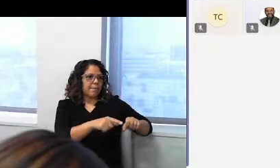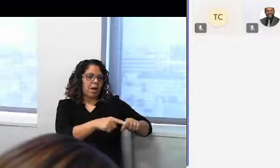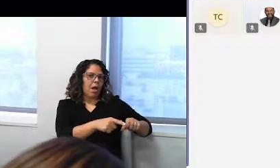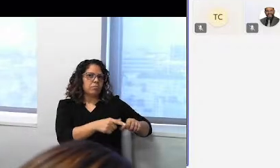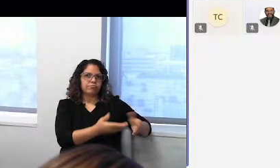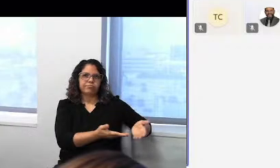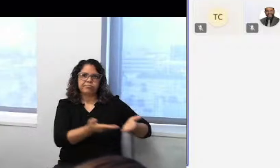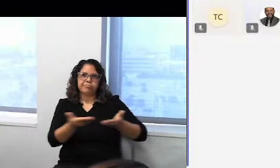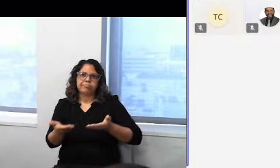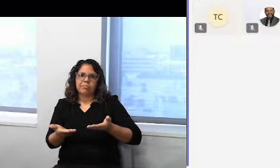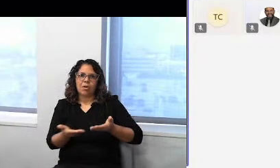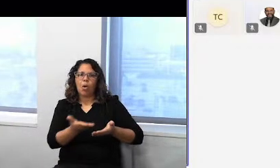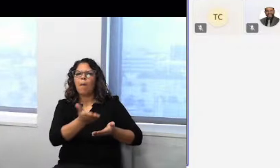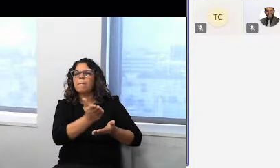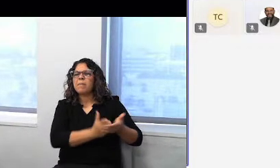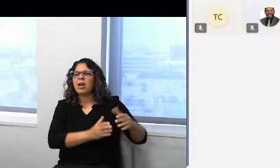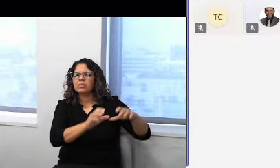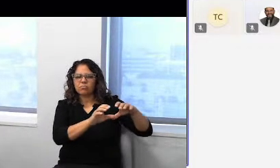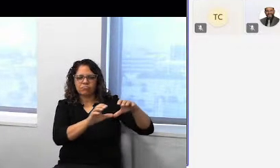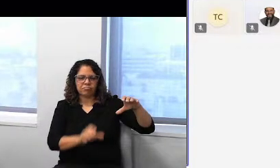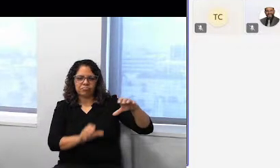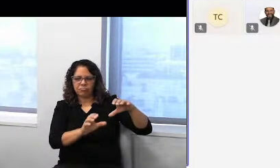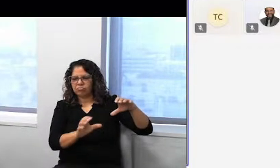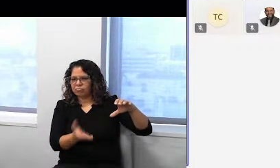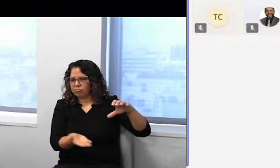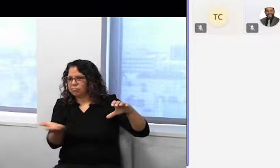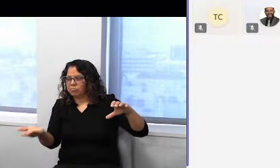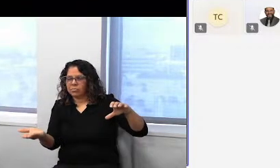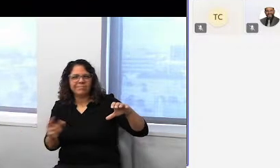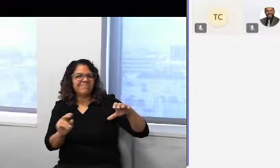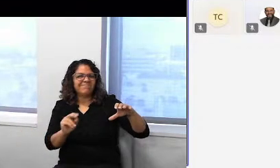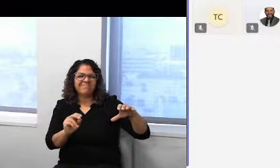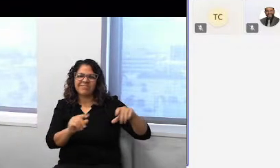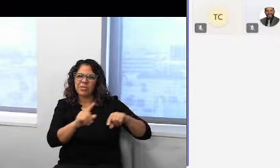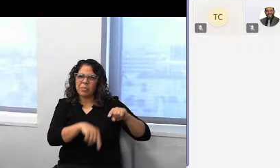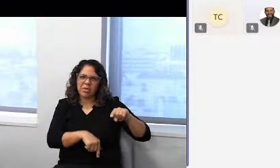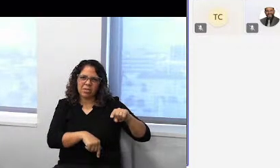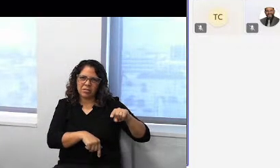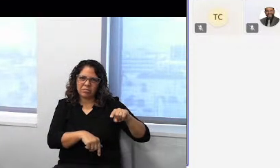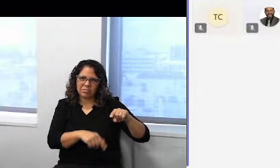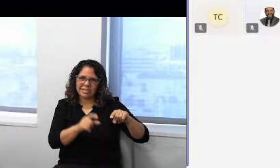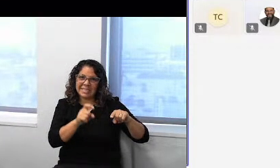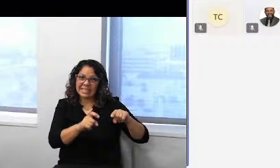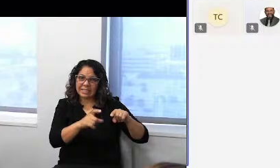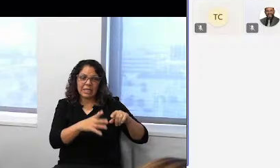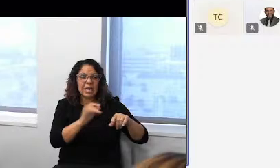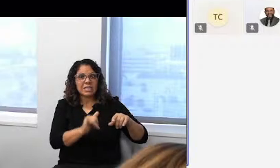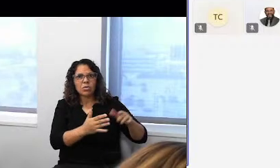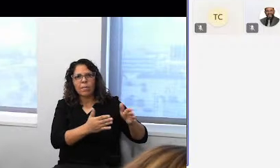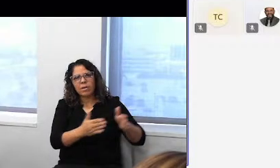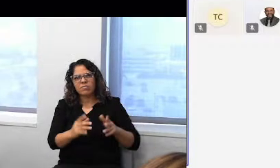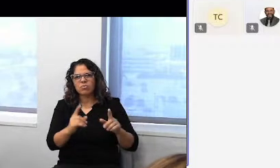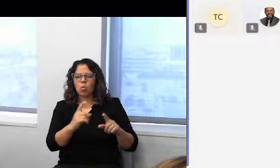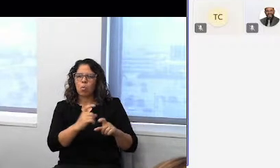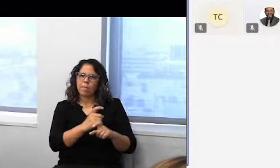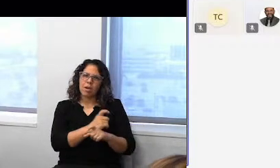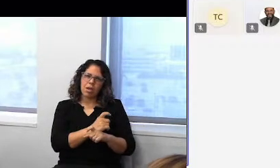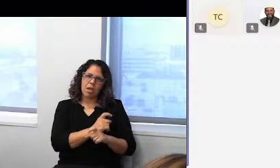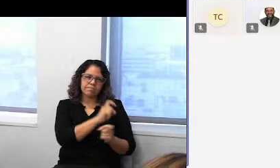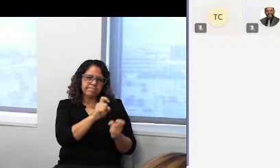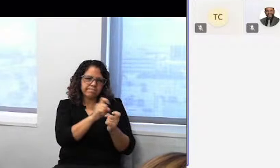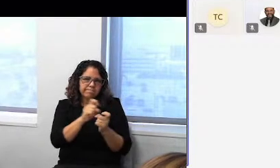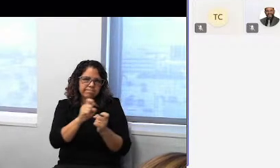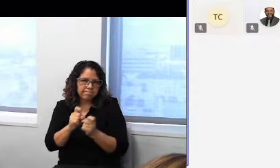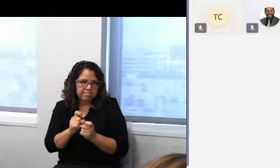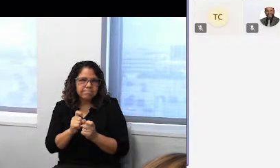plays into it. So it's a very complex, highly skilled planning that has to take place because you're working on